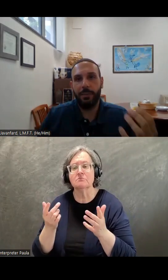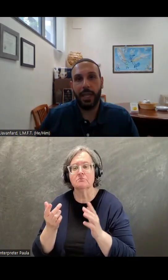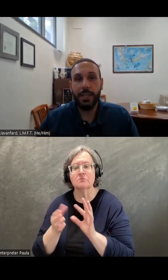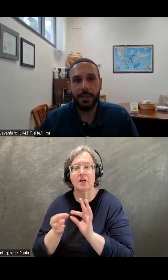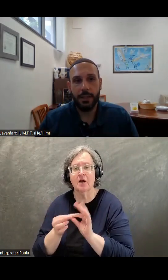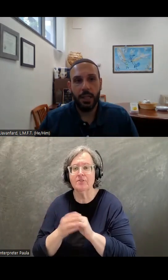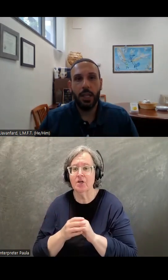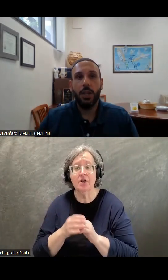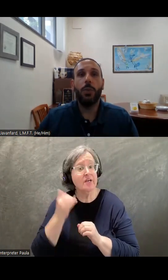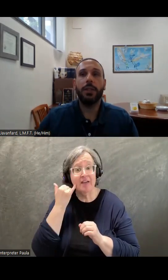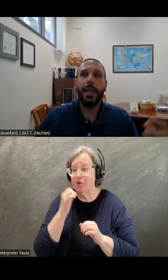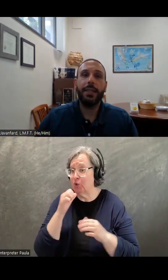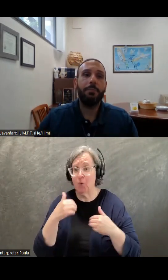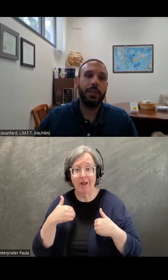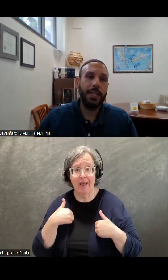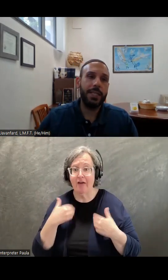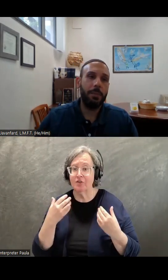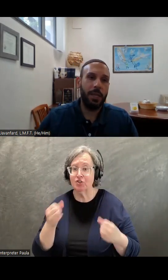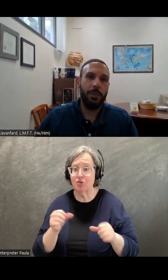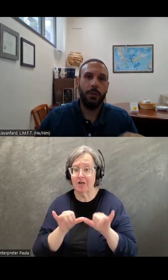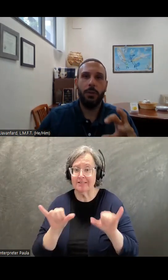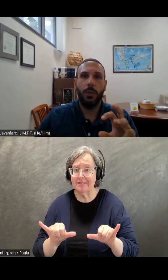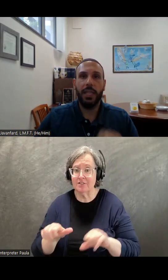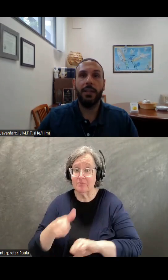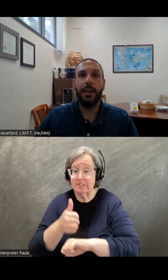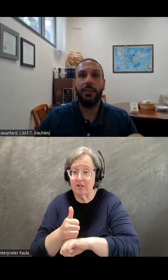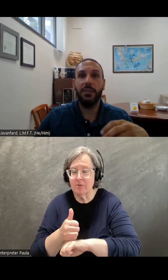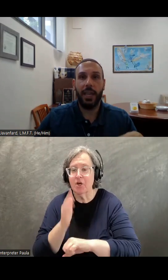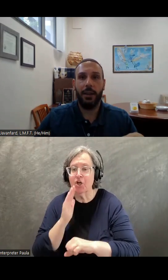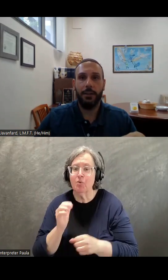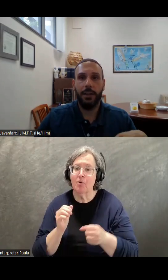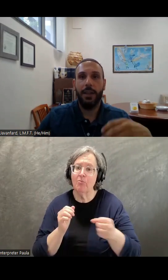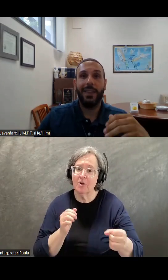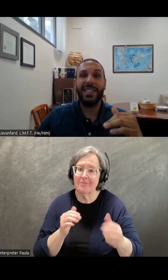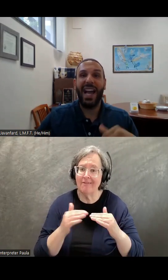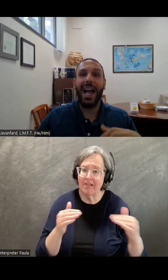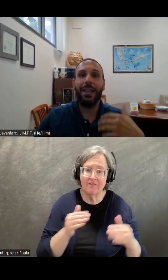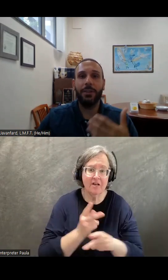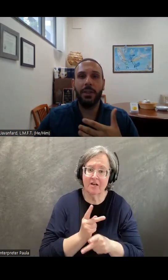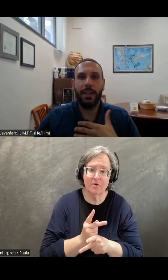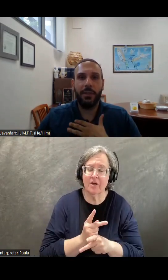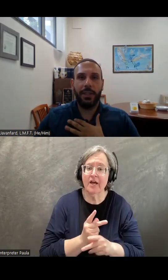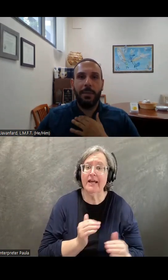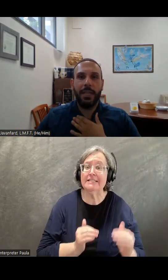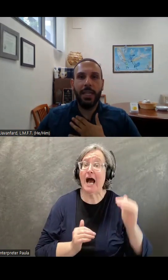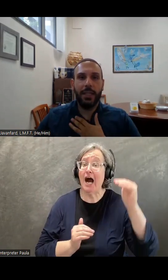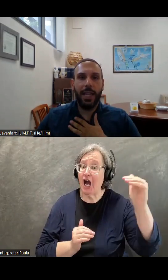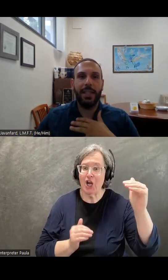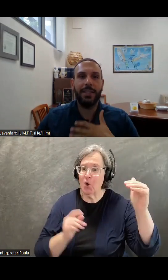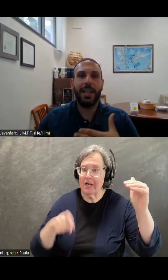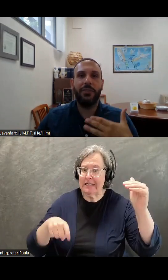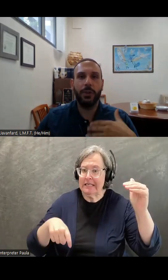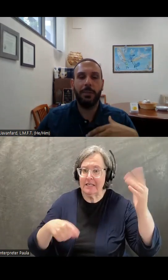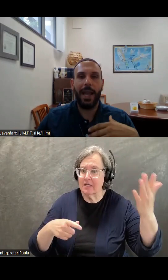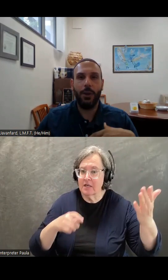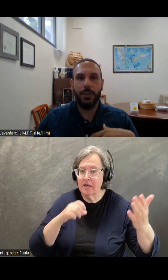system in place, you are likely placing people within a level of care that is higher than the level that they may need and